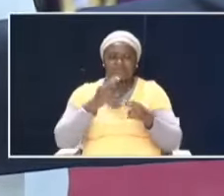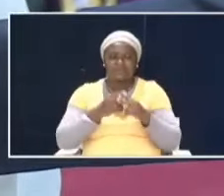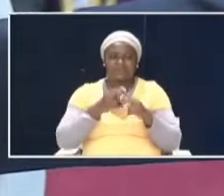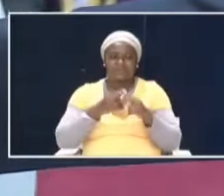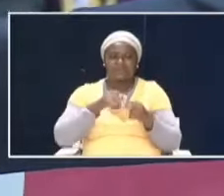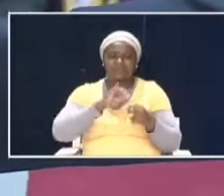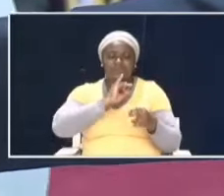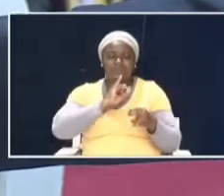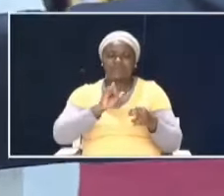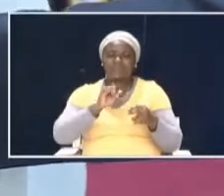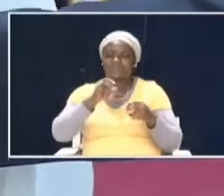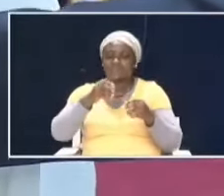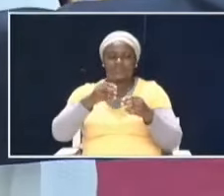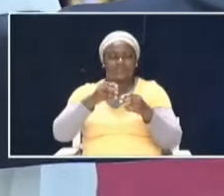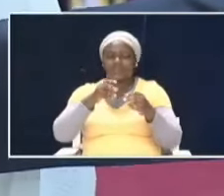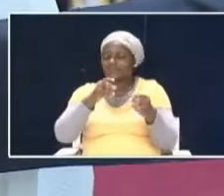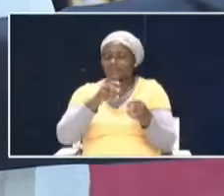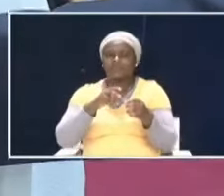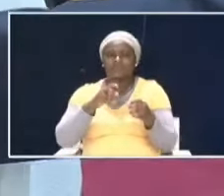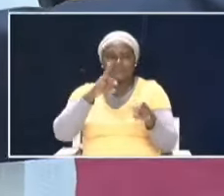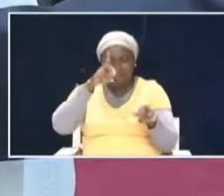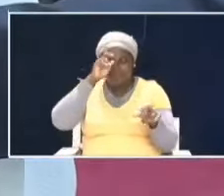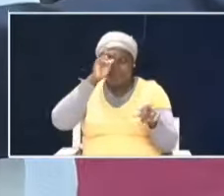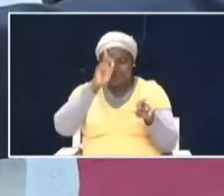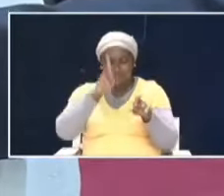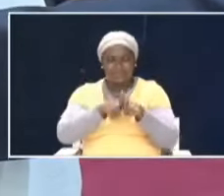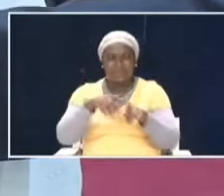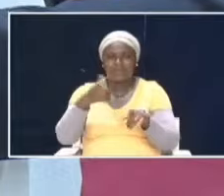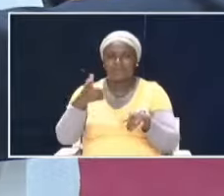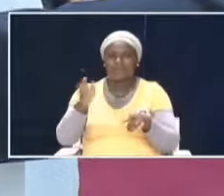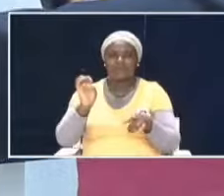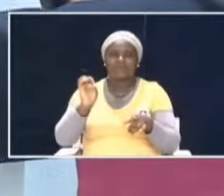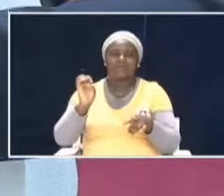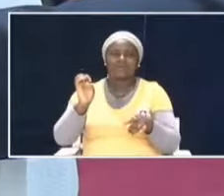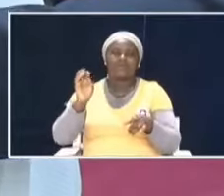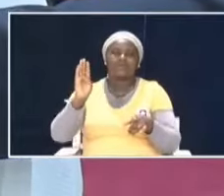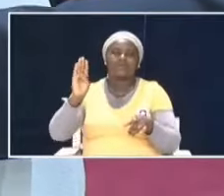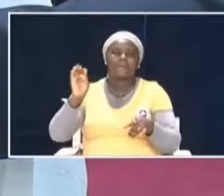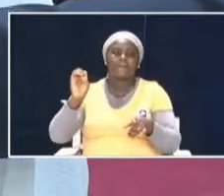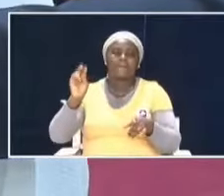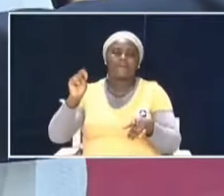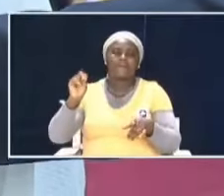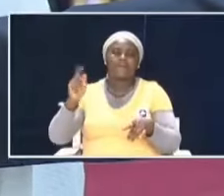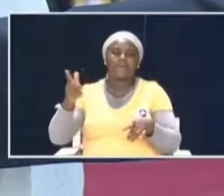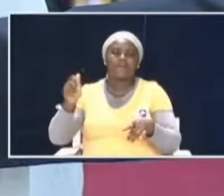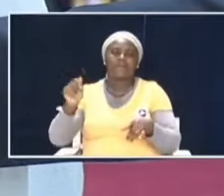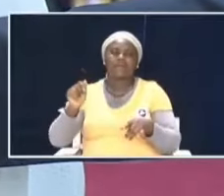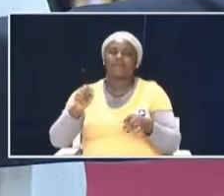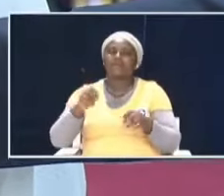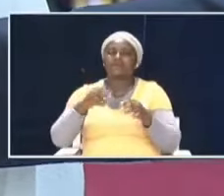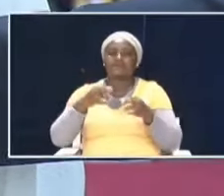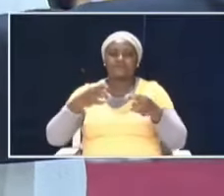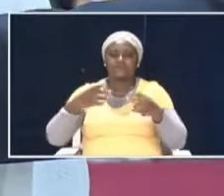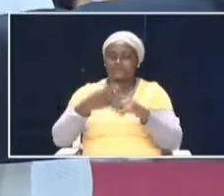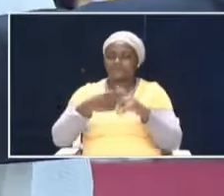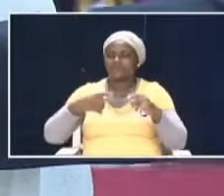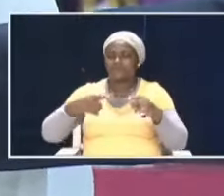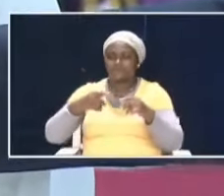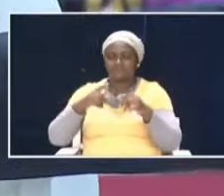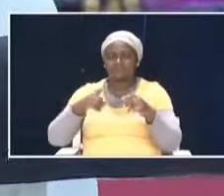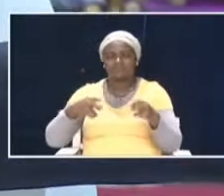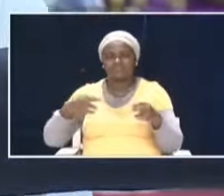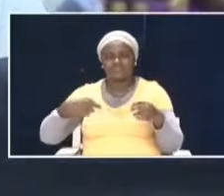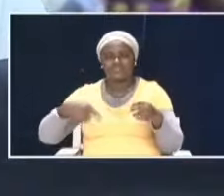Edeyokun from Lagos Province 27, Region 19. In 2018,